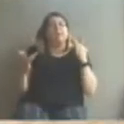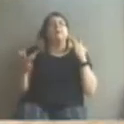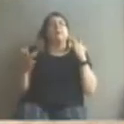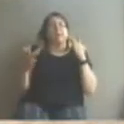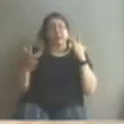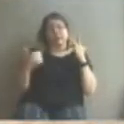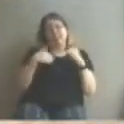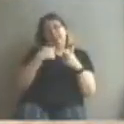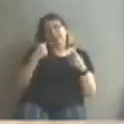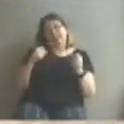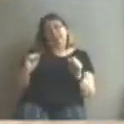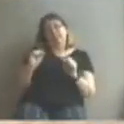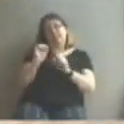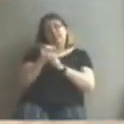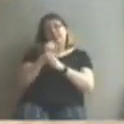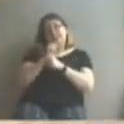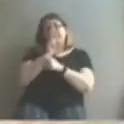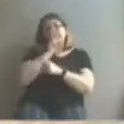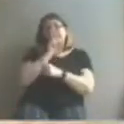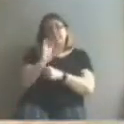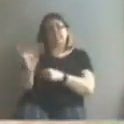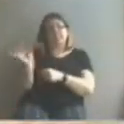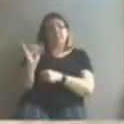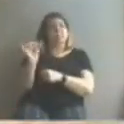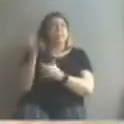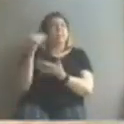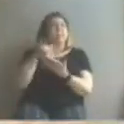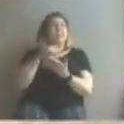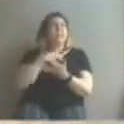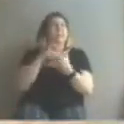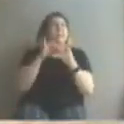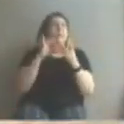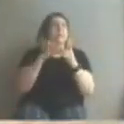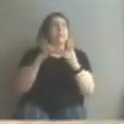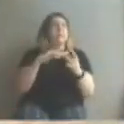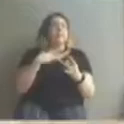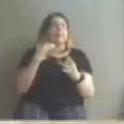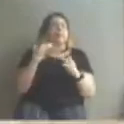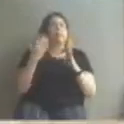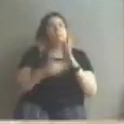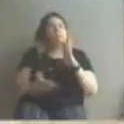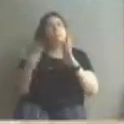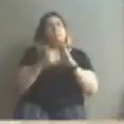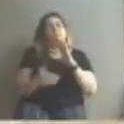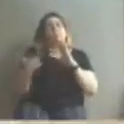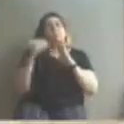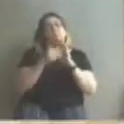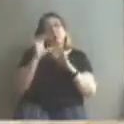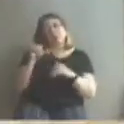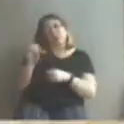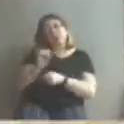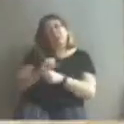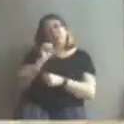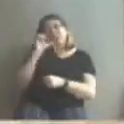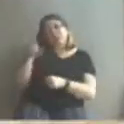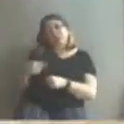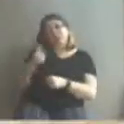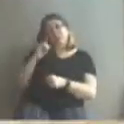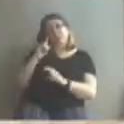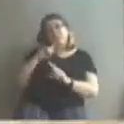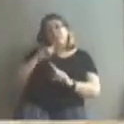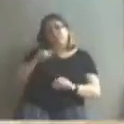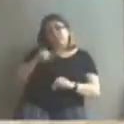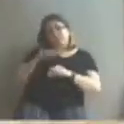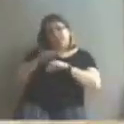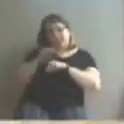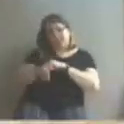what we're really trying to work to make sure too is, again, and I've said this, I feel kind of like a broken record, this work is not just for responses